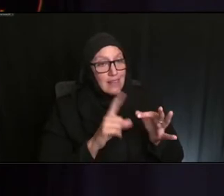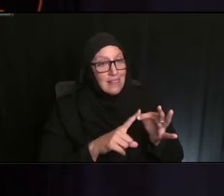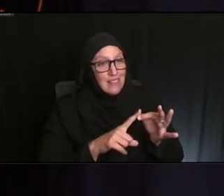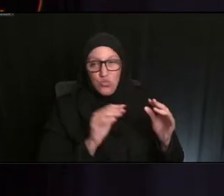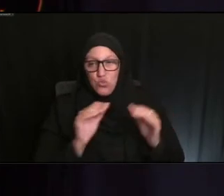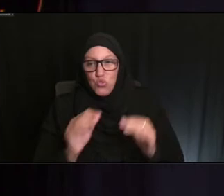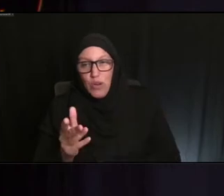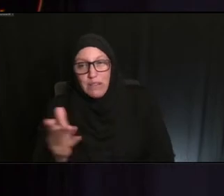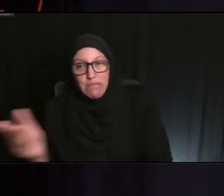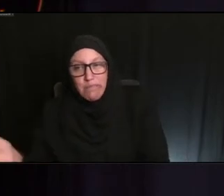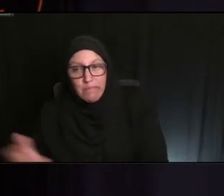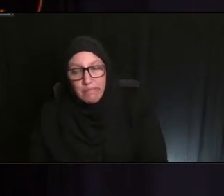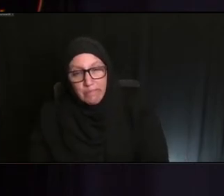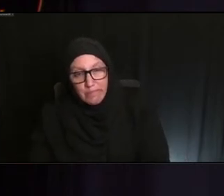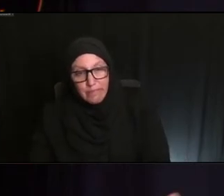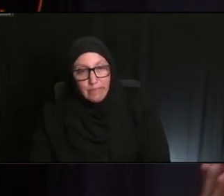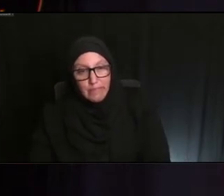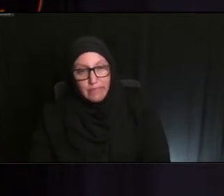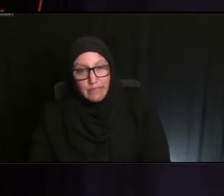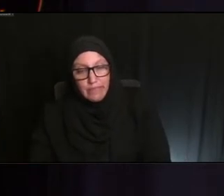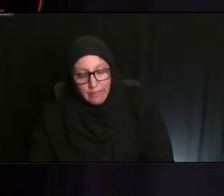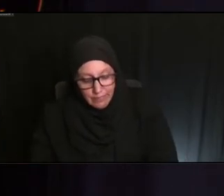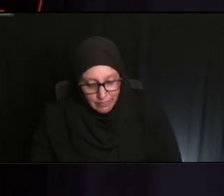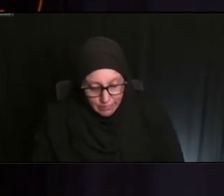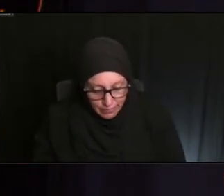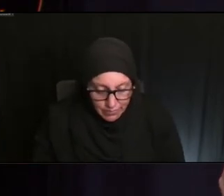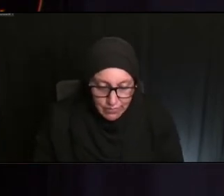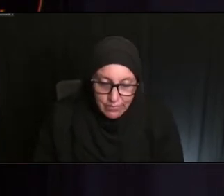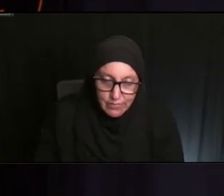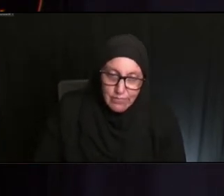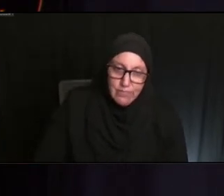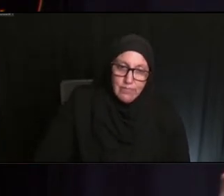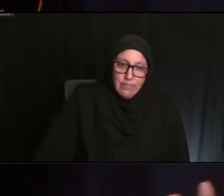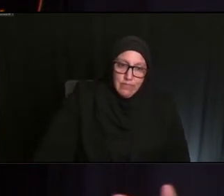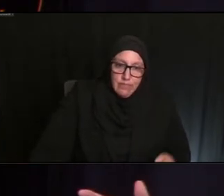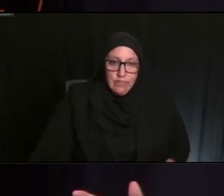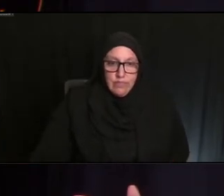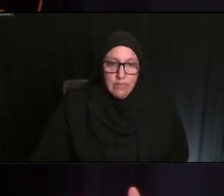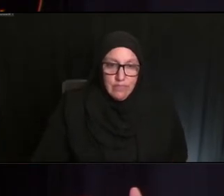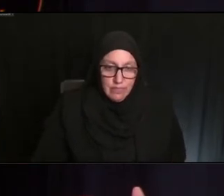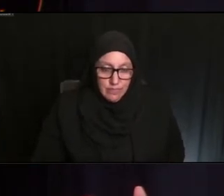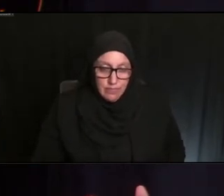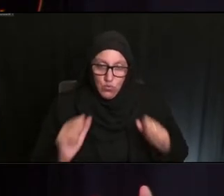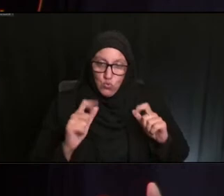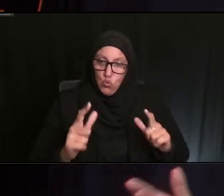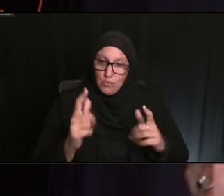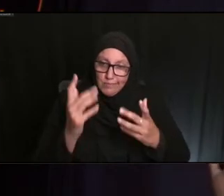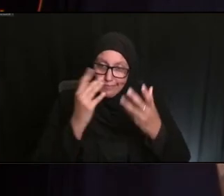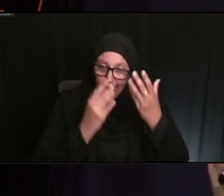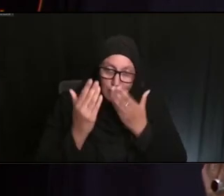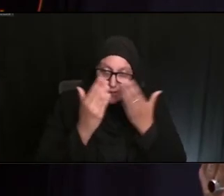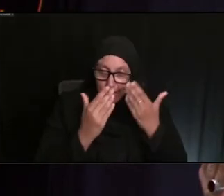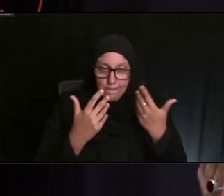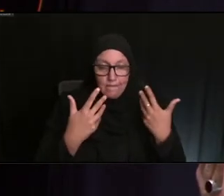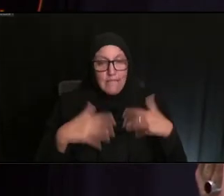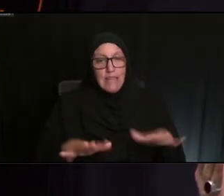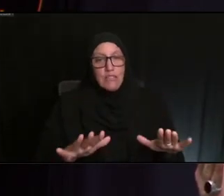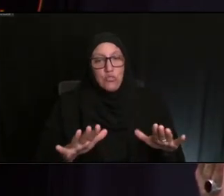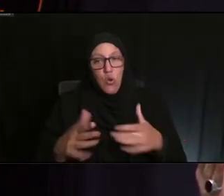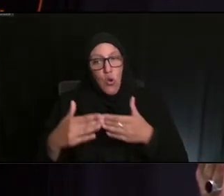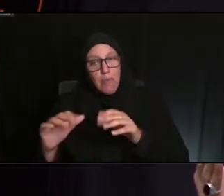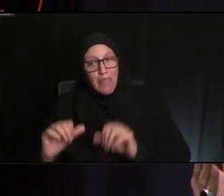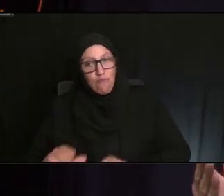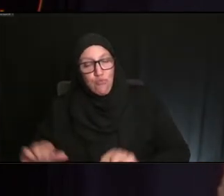him. You know how you see these guys. They go to Hausa. They study, then they leave Hausa. They open their own